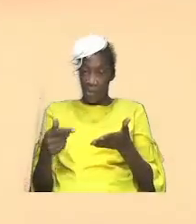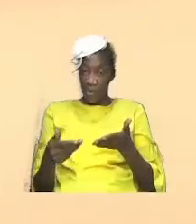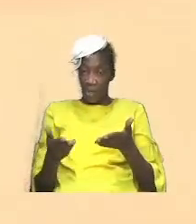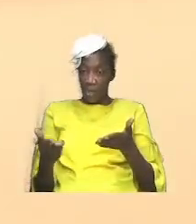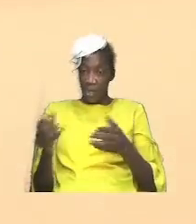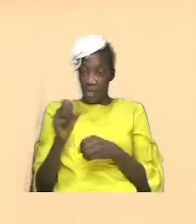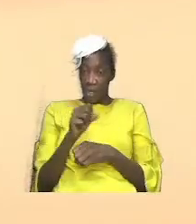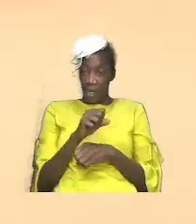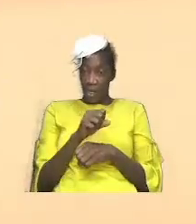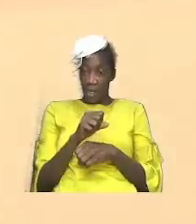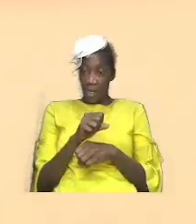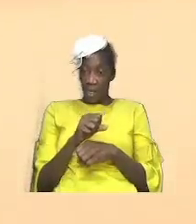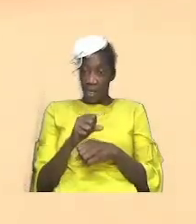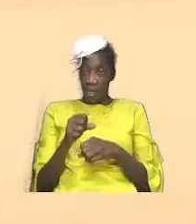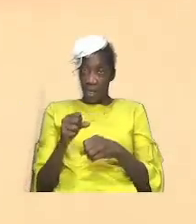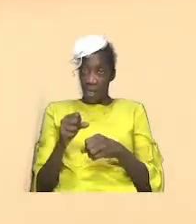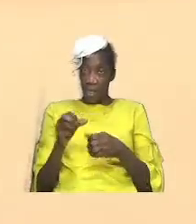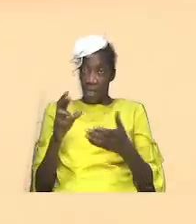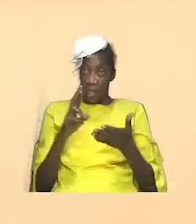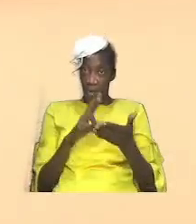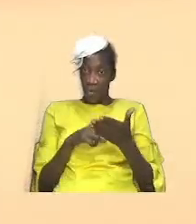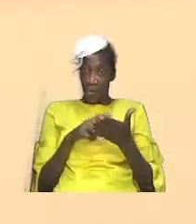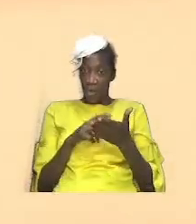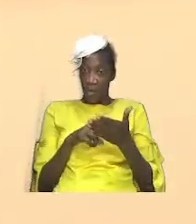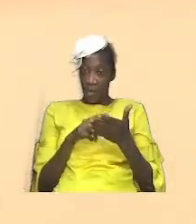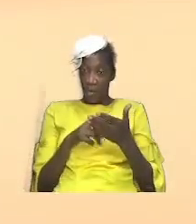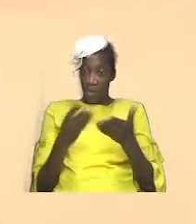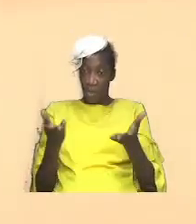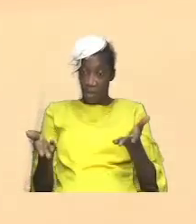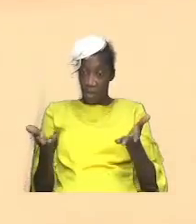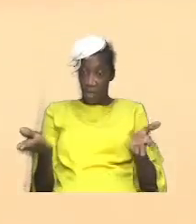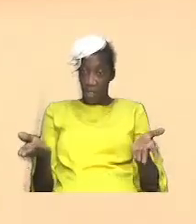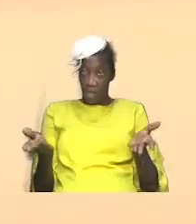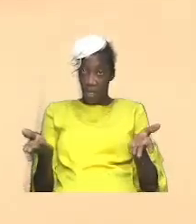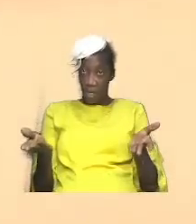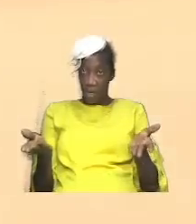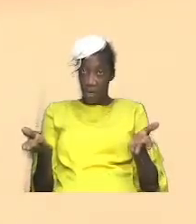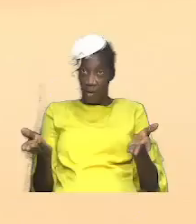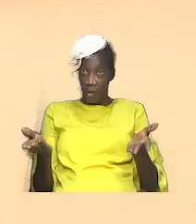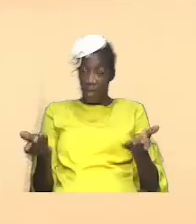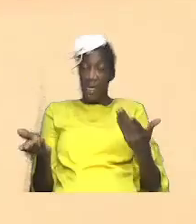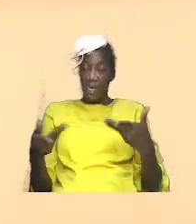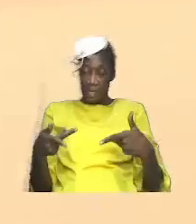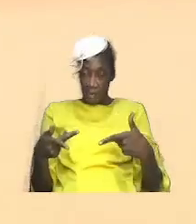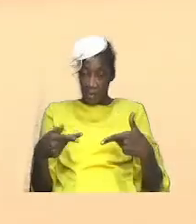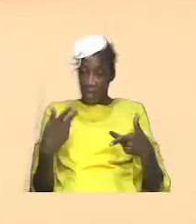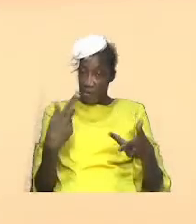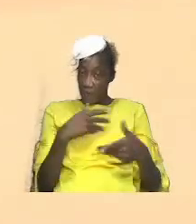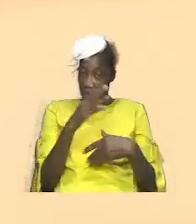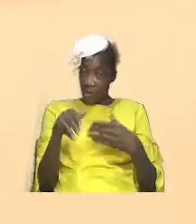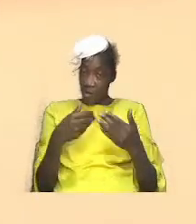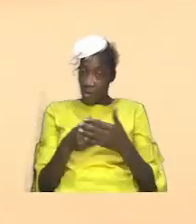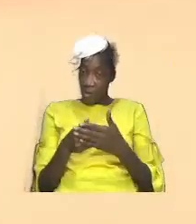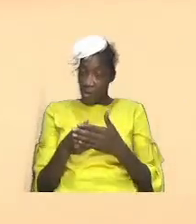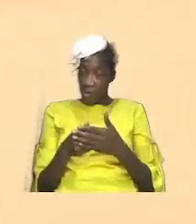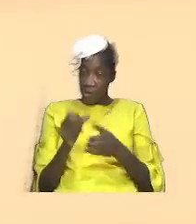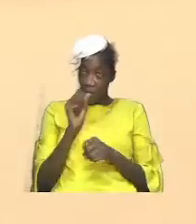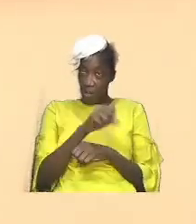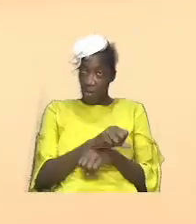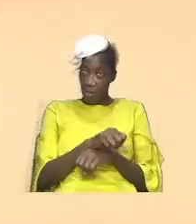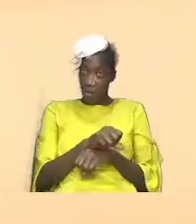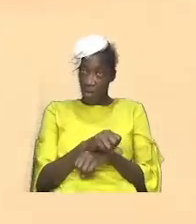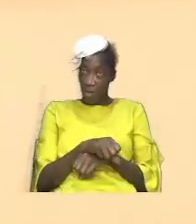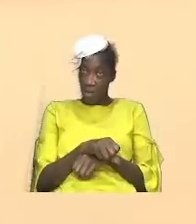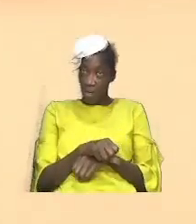still there. This is going to happen. And because of the reproach, this is going to happen. Consequences are going to be there for all of our actions.